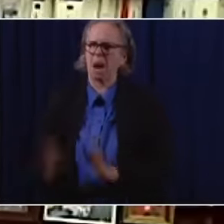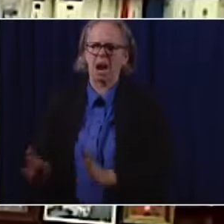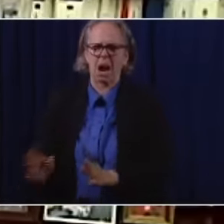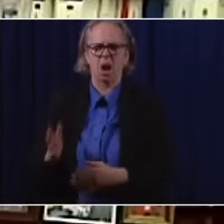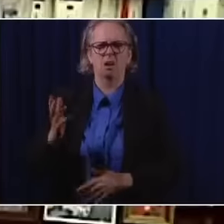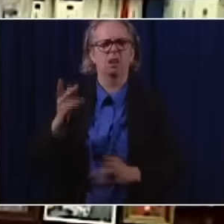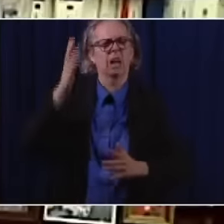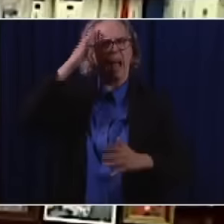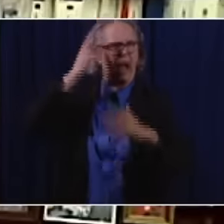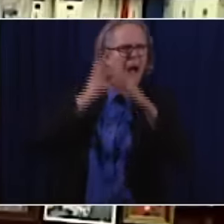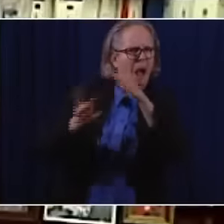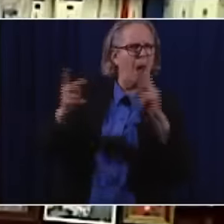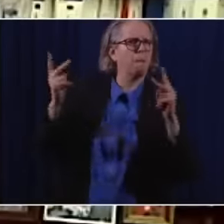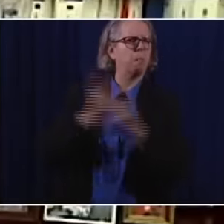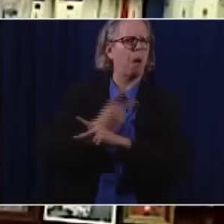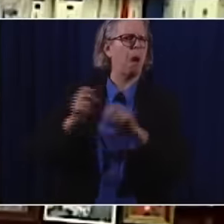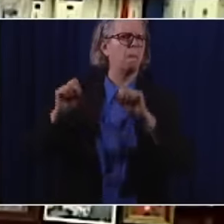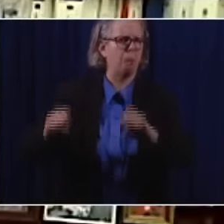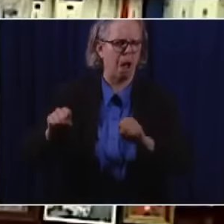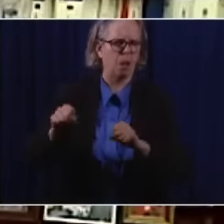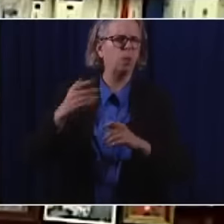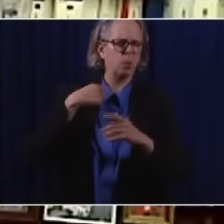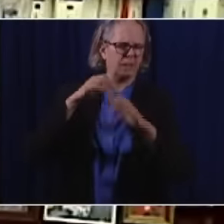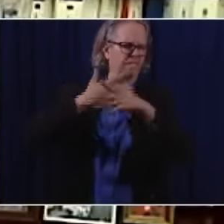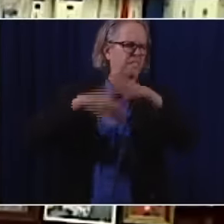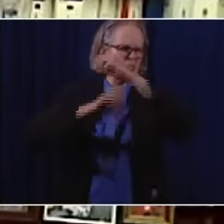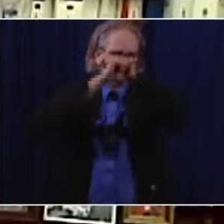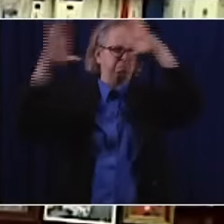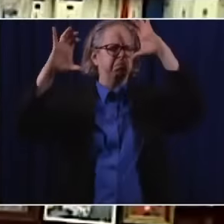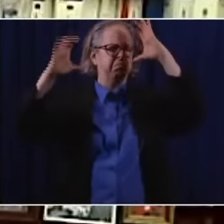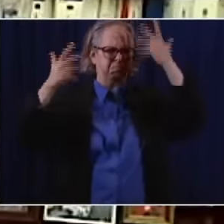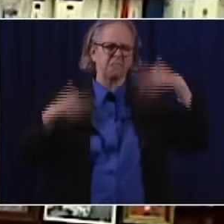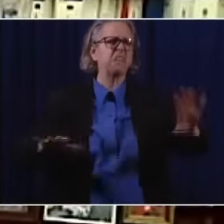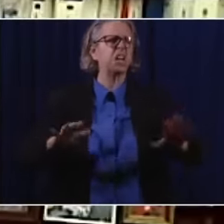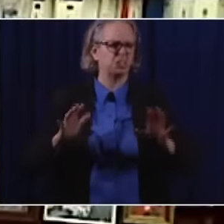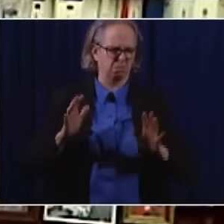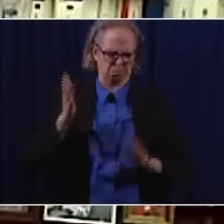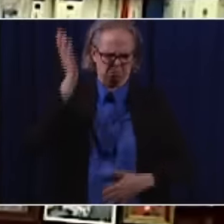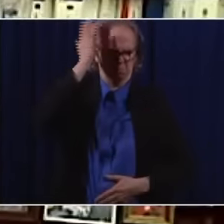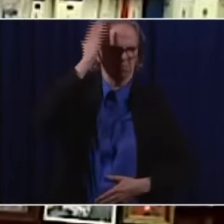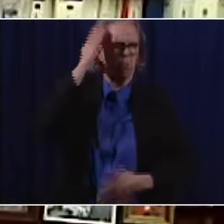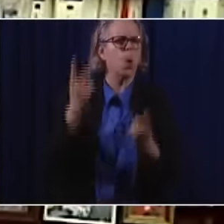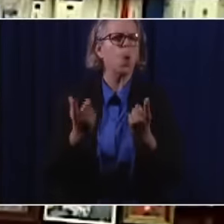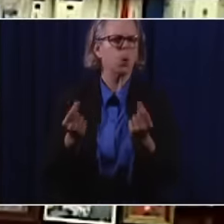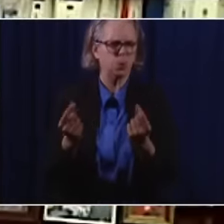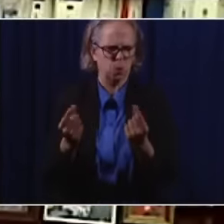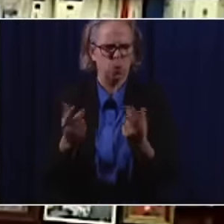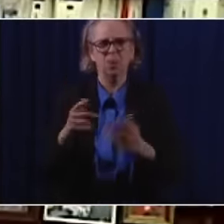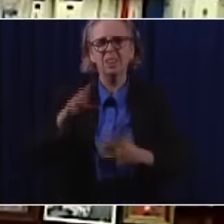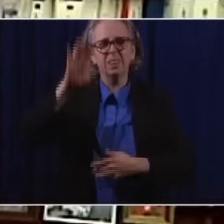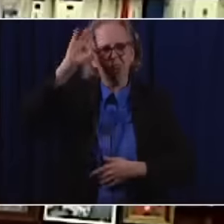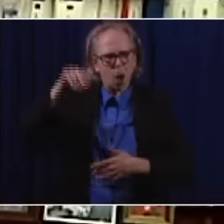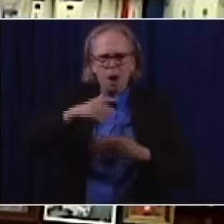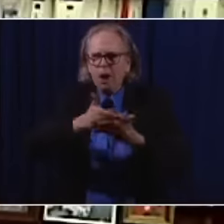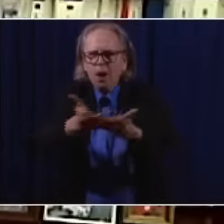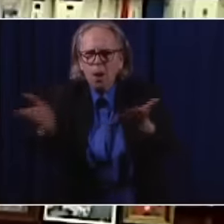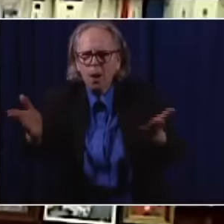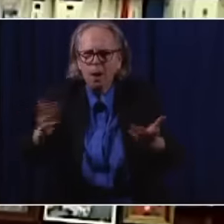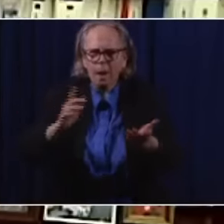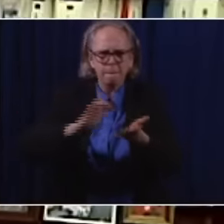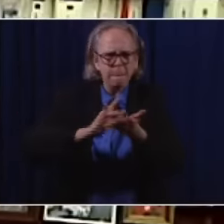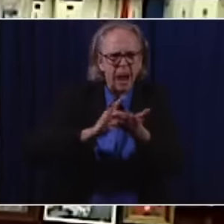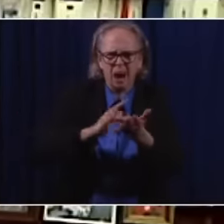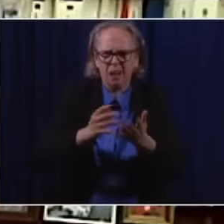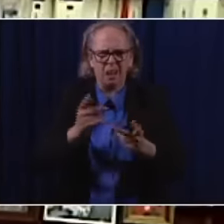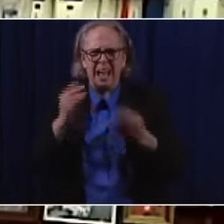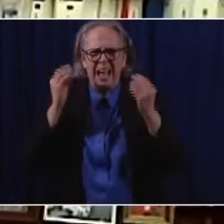individual patient or in this case, a pandemic. So I know all of my colleagues are thinking about where do we go if 2 weeks from now the numbers look